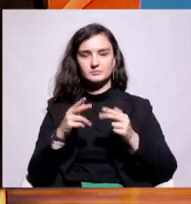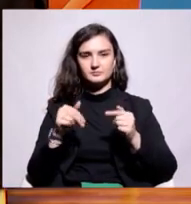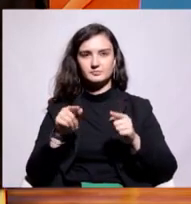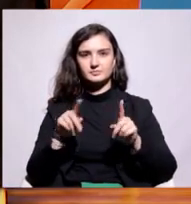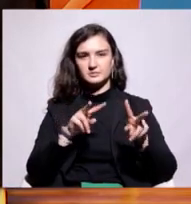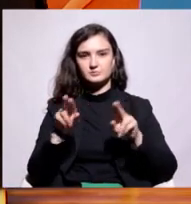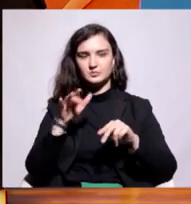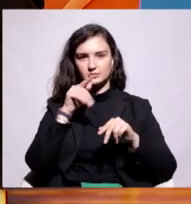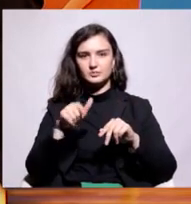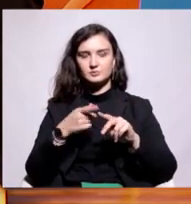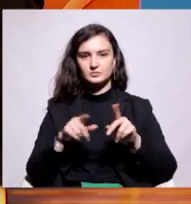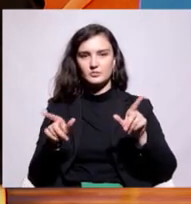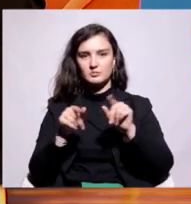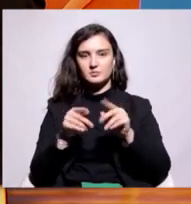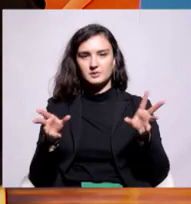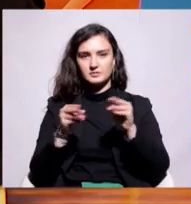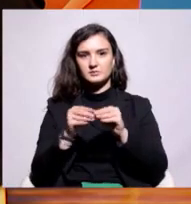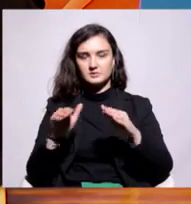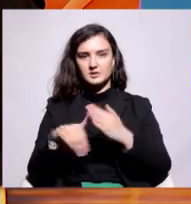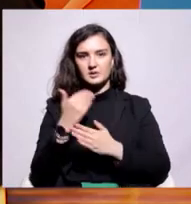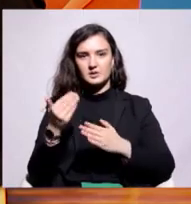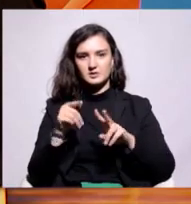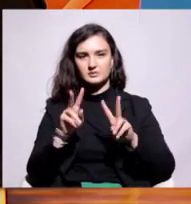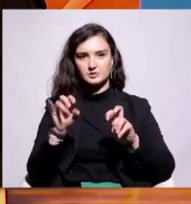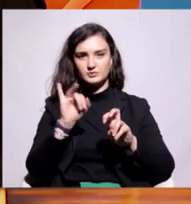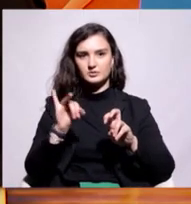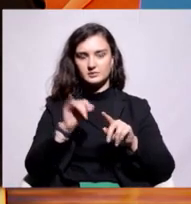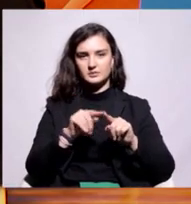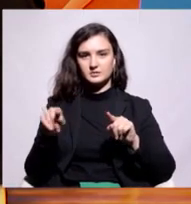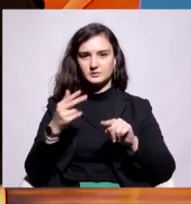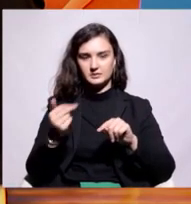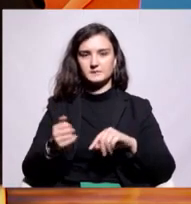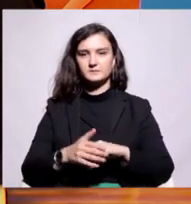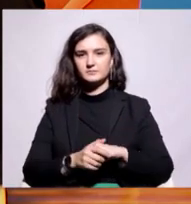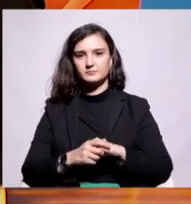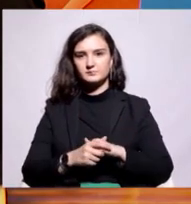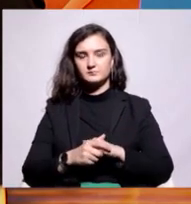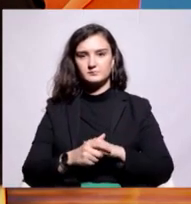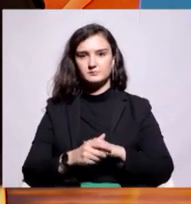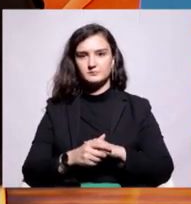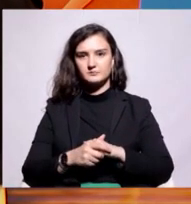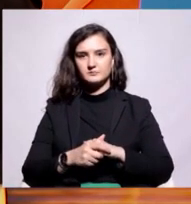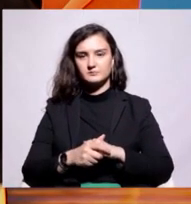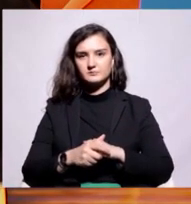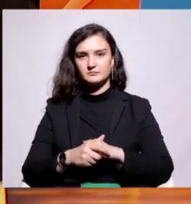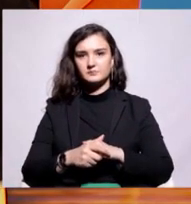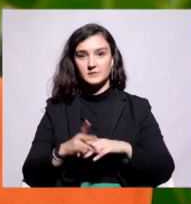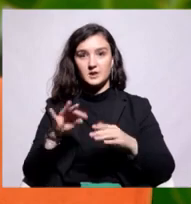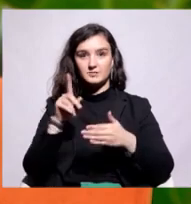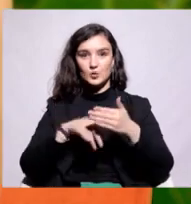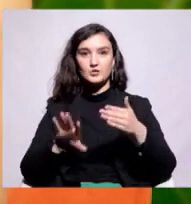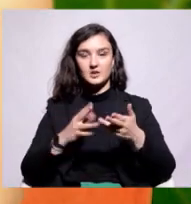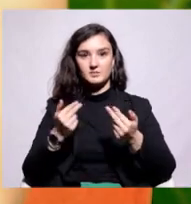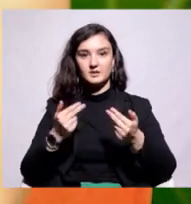same time, which he has combined to make this new kind of story. yeah. So, but still unbelievable, of